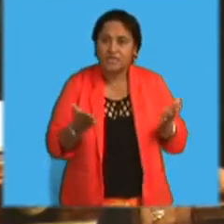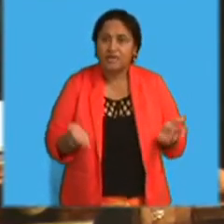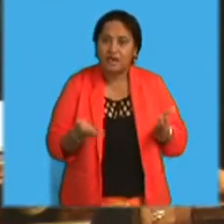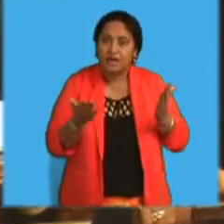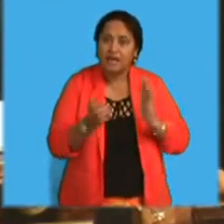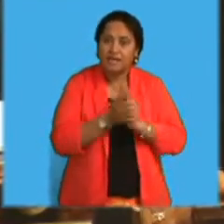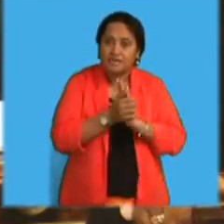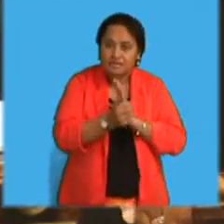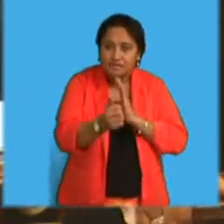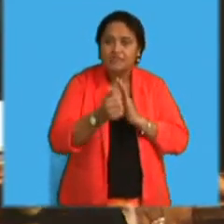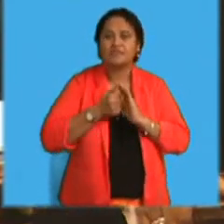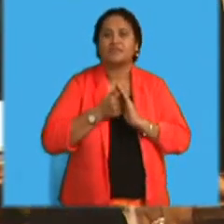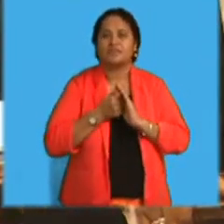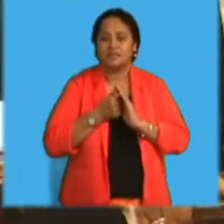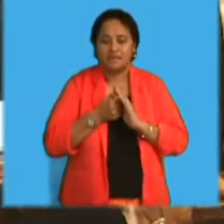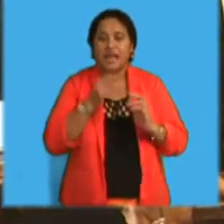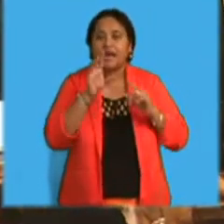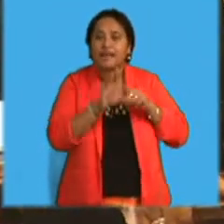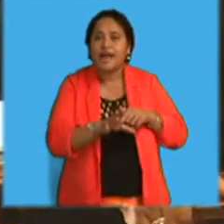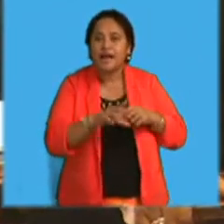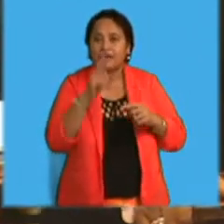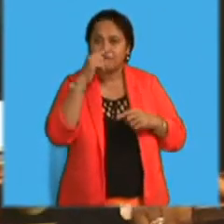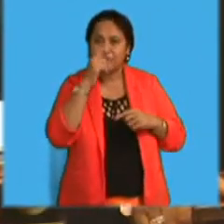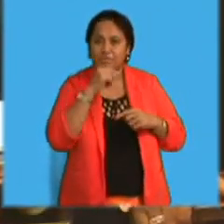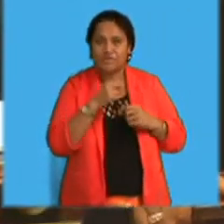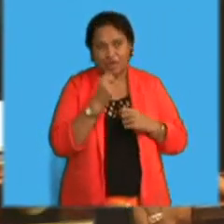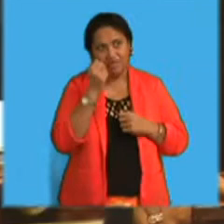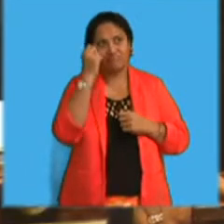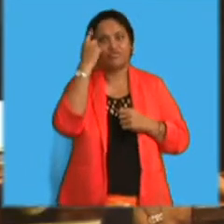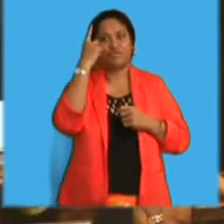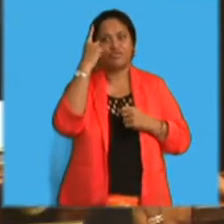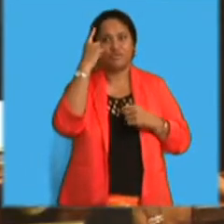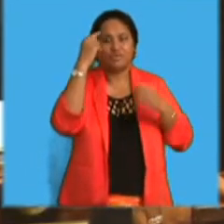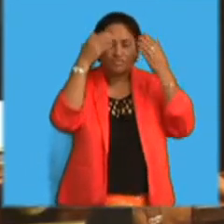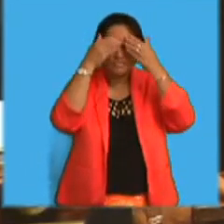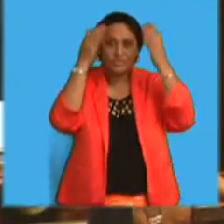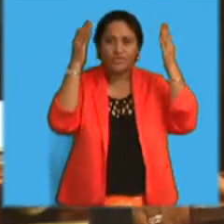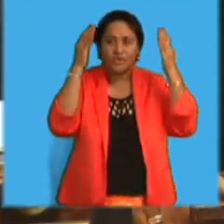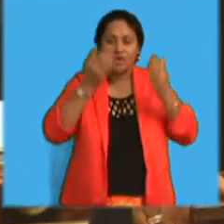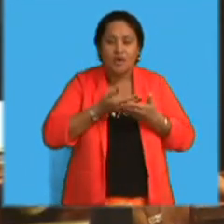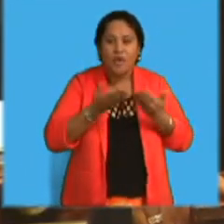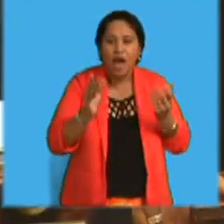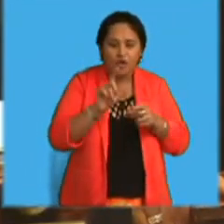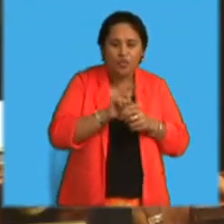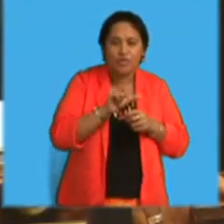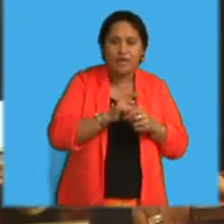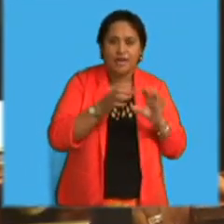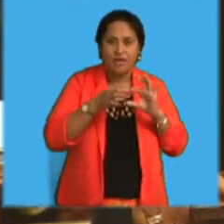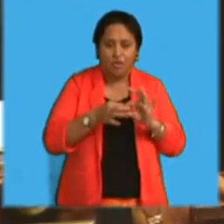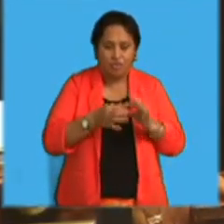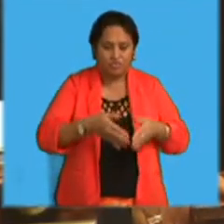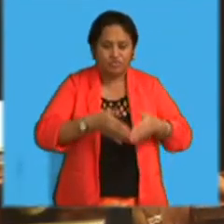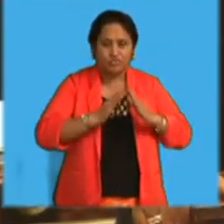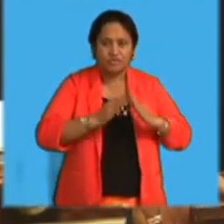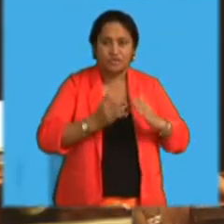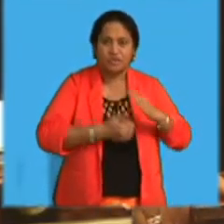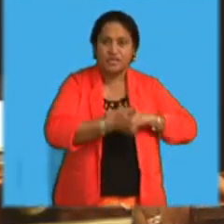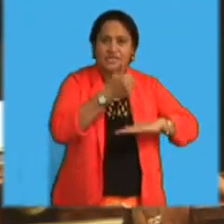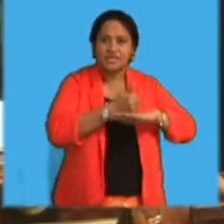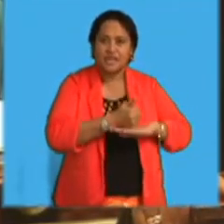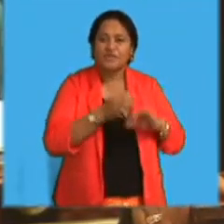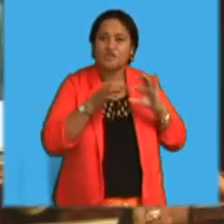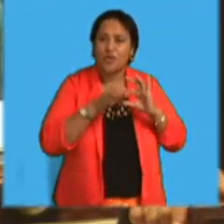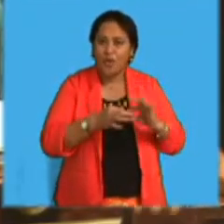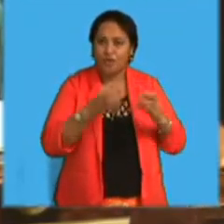entrepreneurs to become job creators rather than be fated to being job seekers. Financial support of up to about maximum of